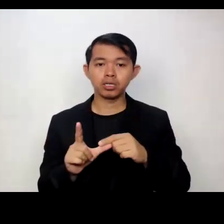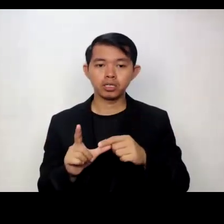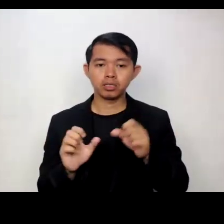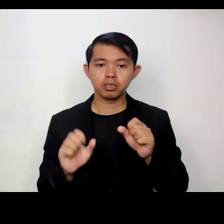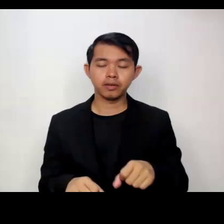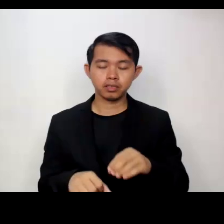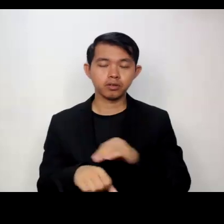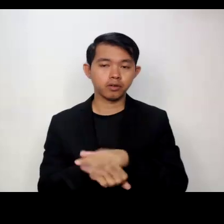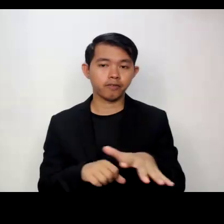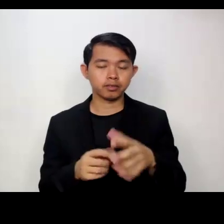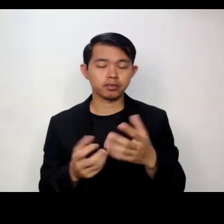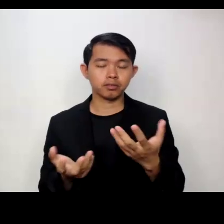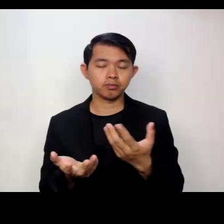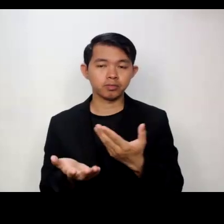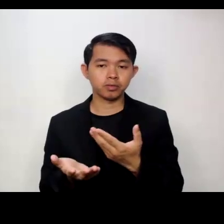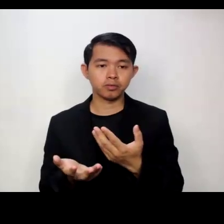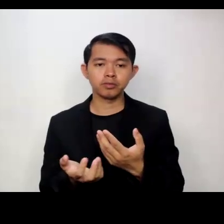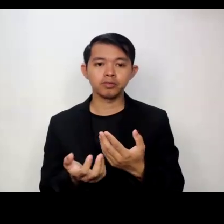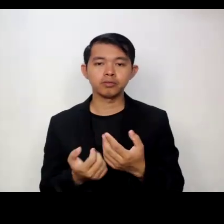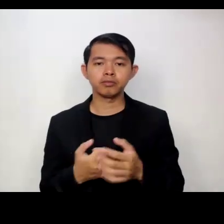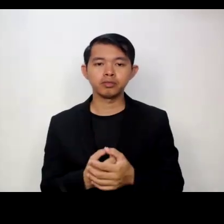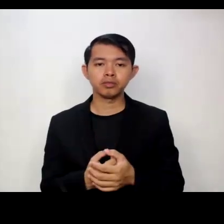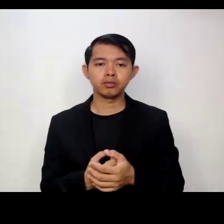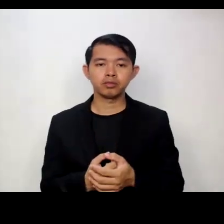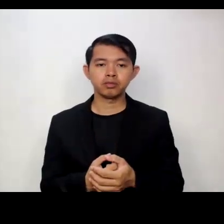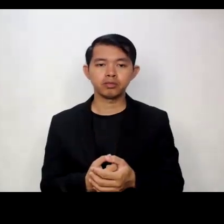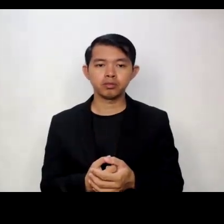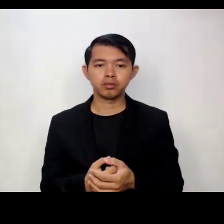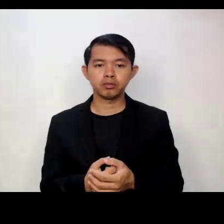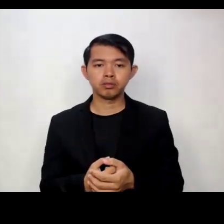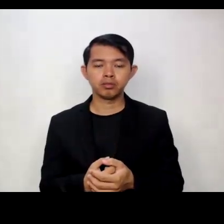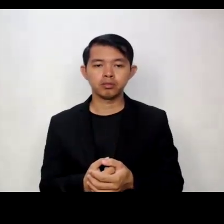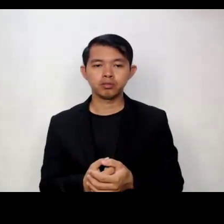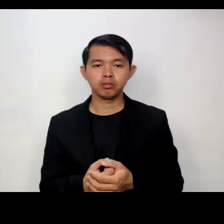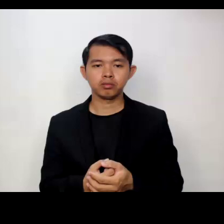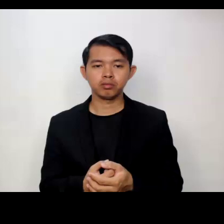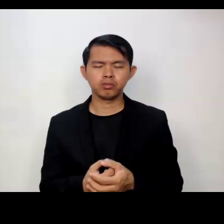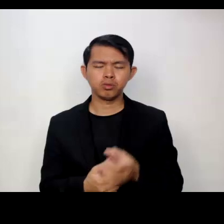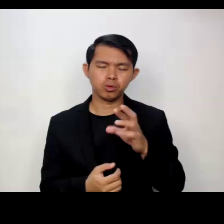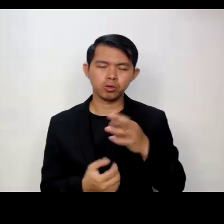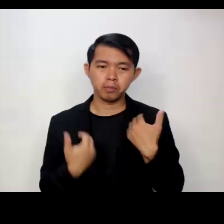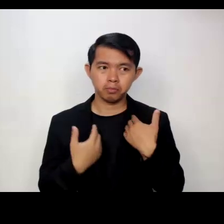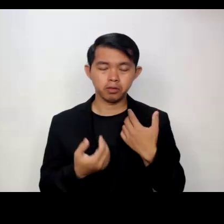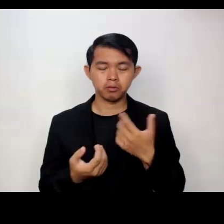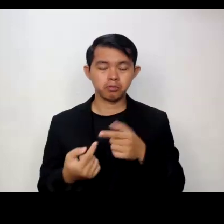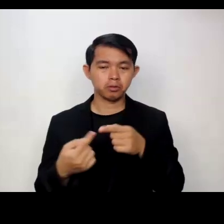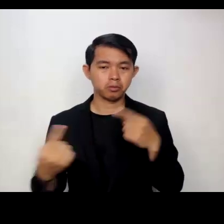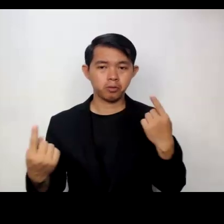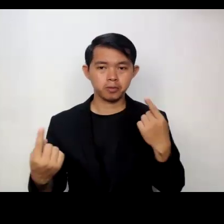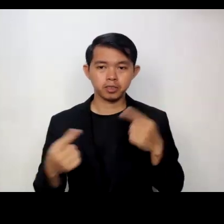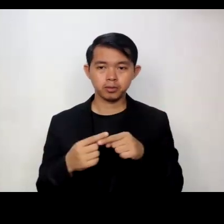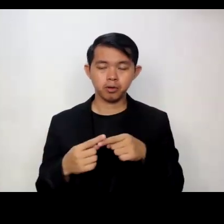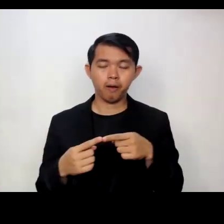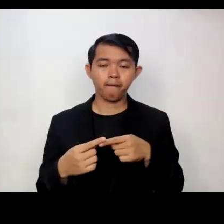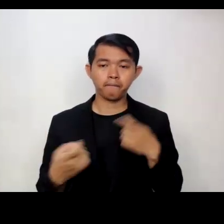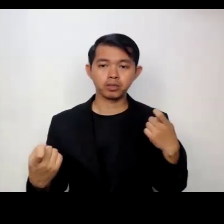masses without them being intimidated or attacked for somewhat being opposite with the norms they're used to? So I guess the context is